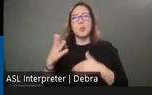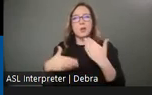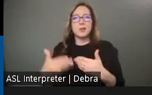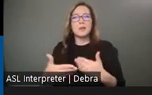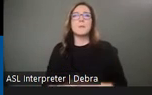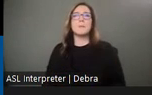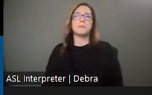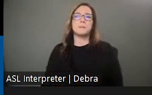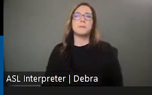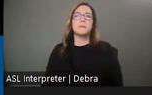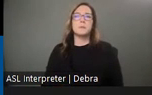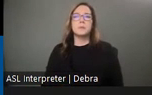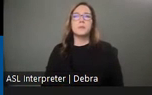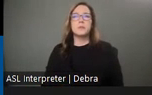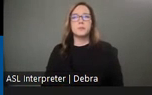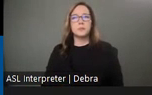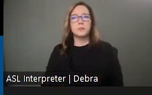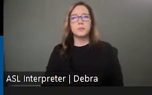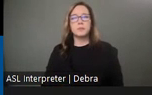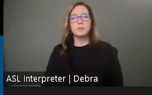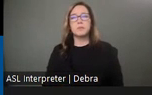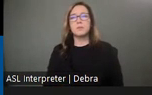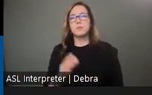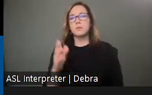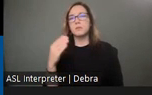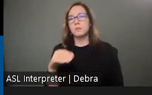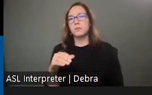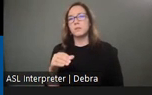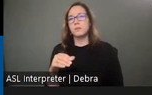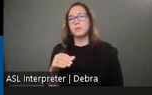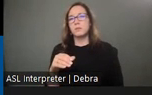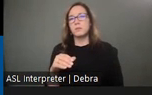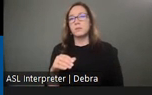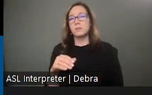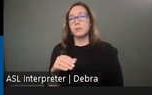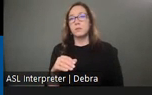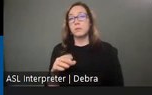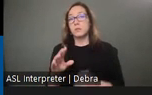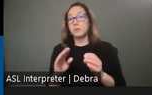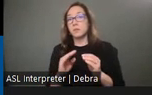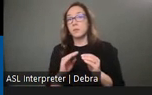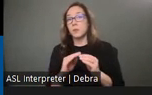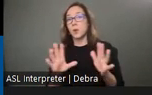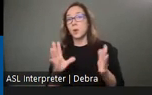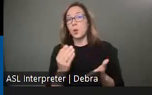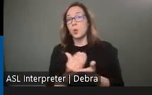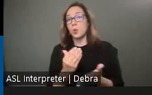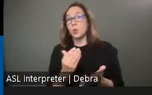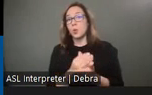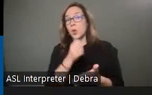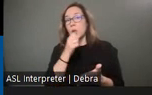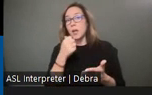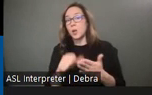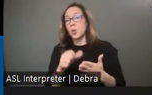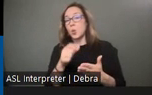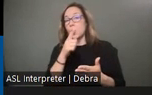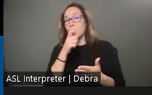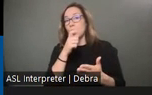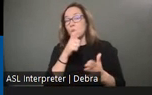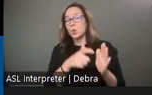Thank you. Our next question is it clear on the new letter who is required to maintain